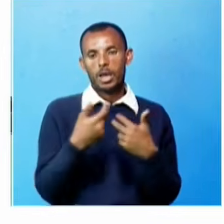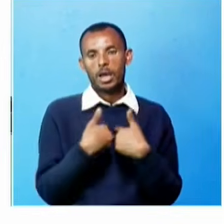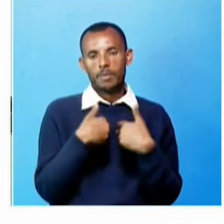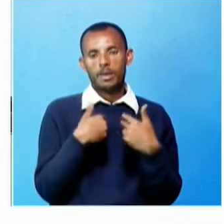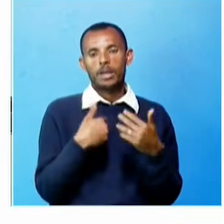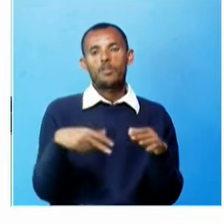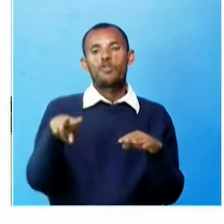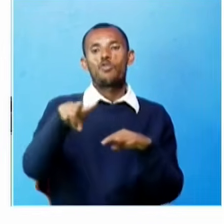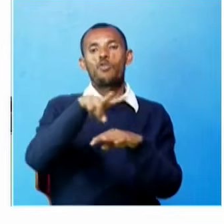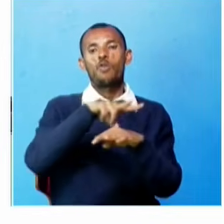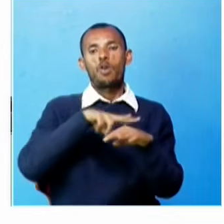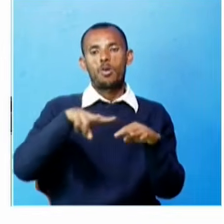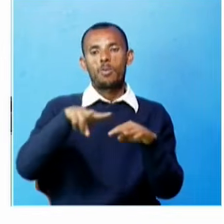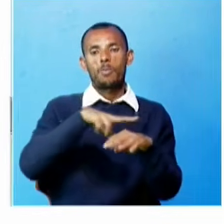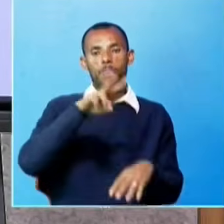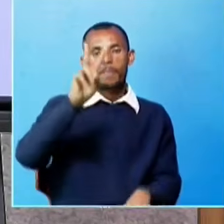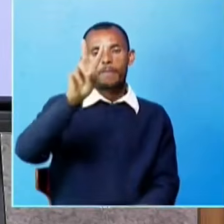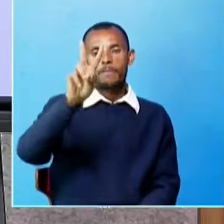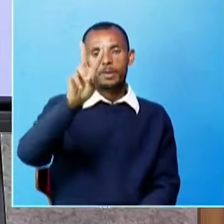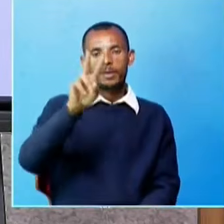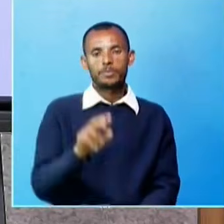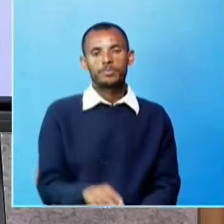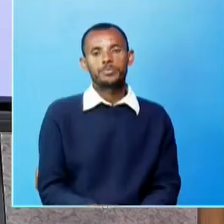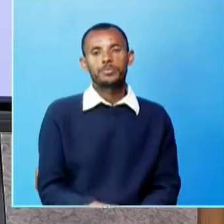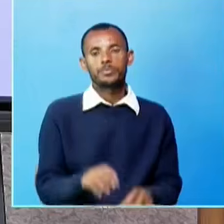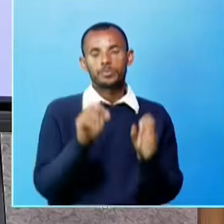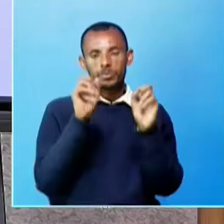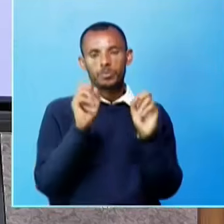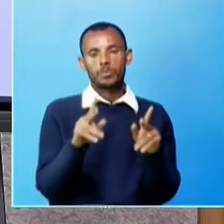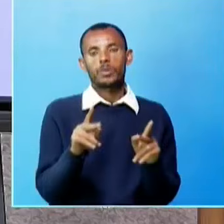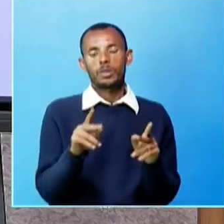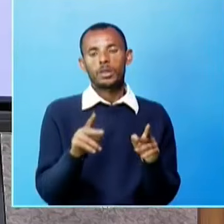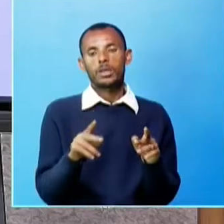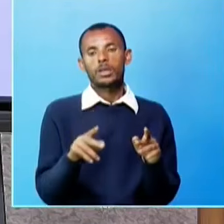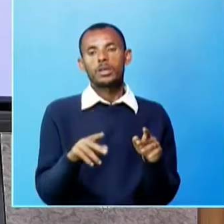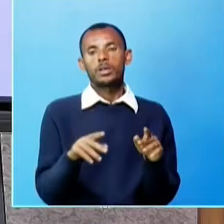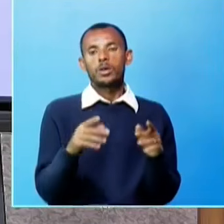is the volume of a prism. Okay,